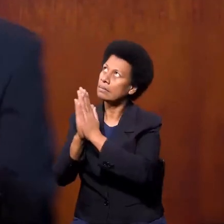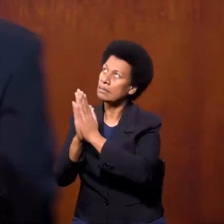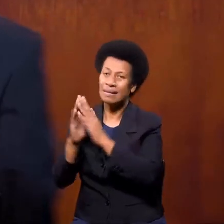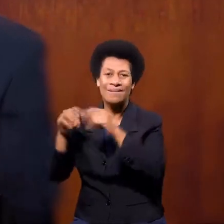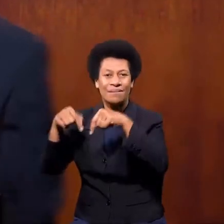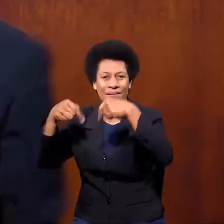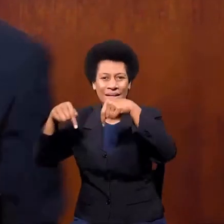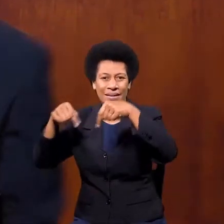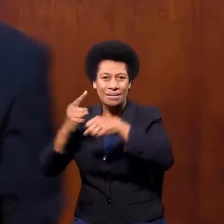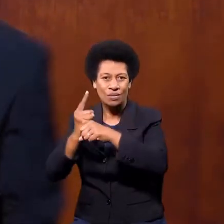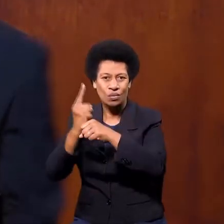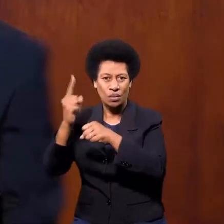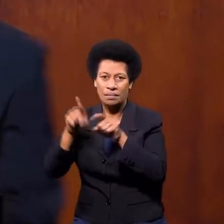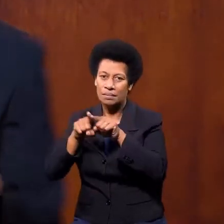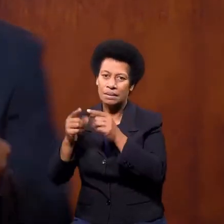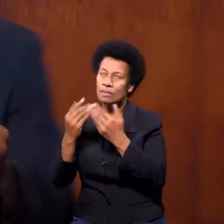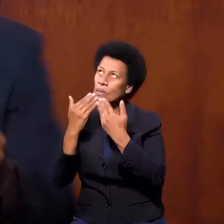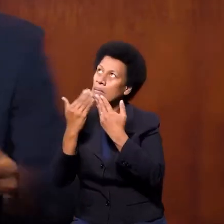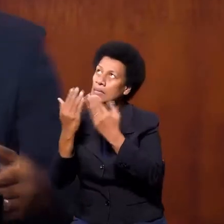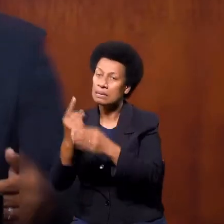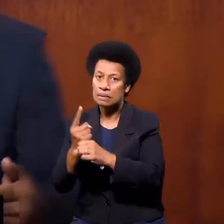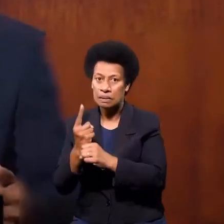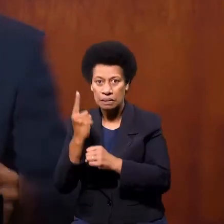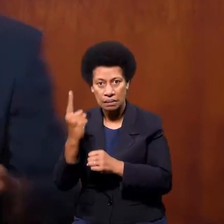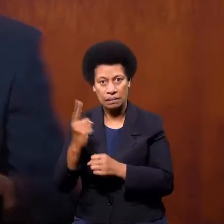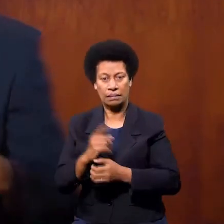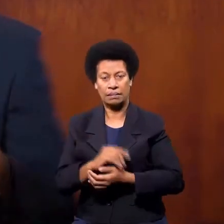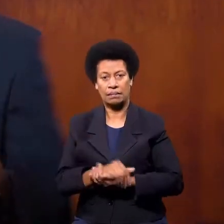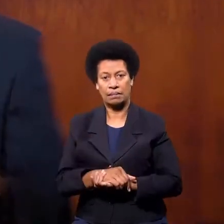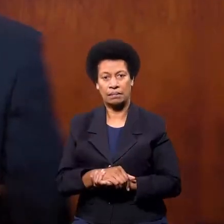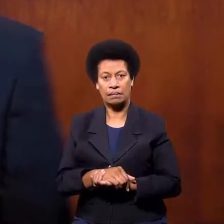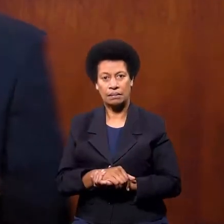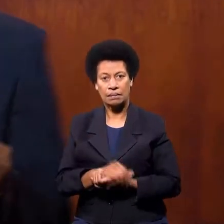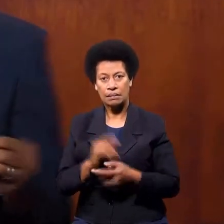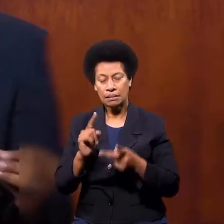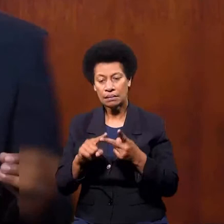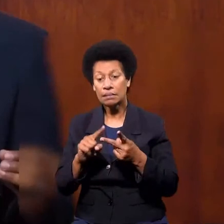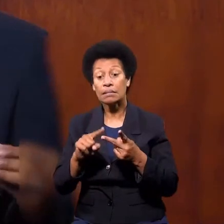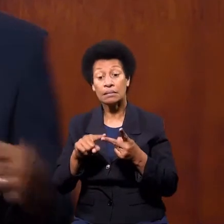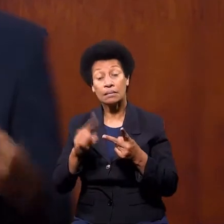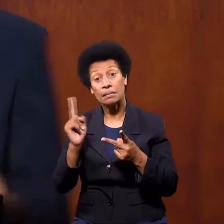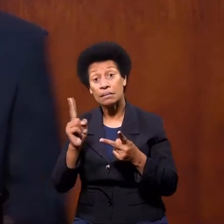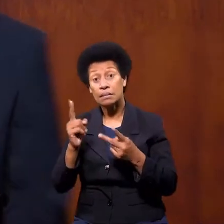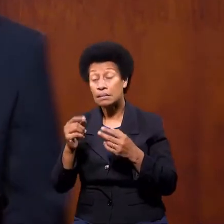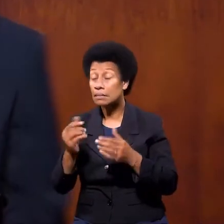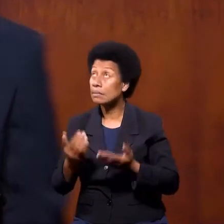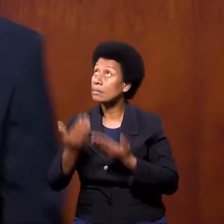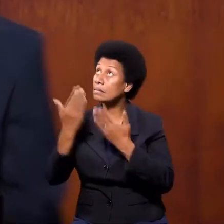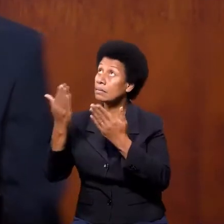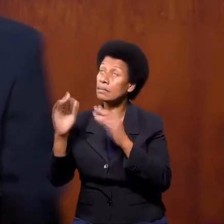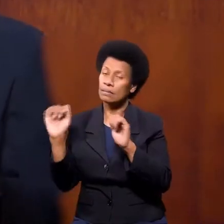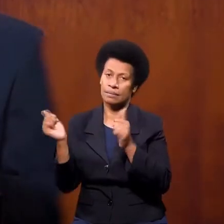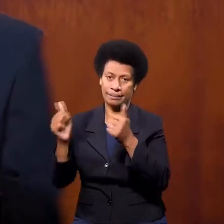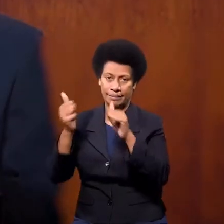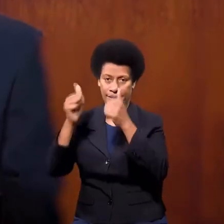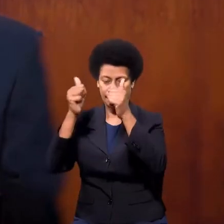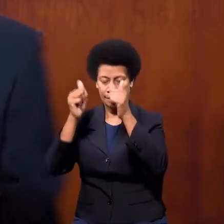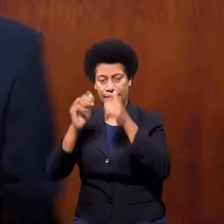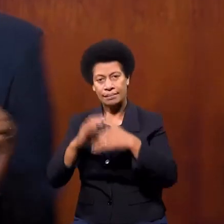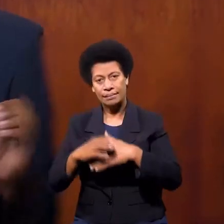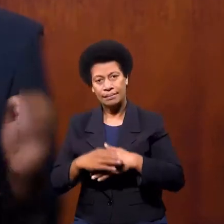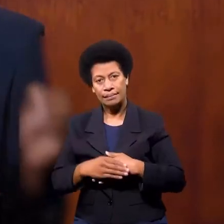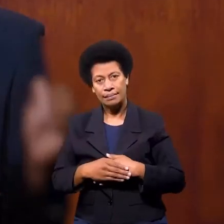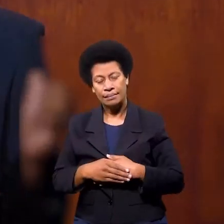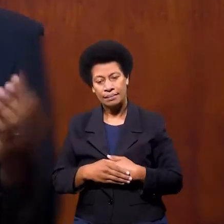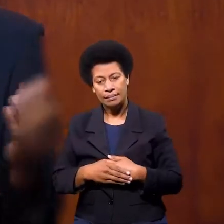phrase, fear God. Okay? But then you will find that fear God and give glory to him. Now, I want